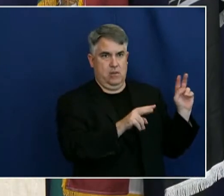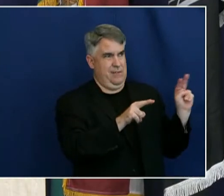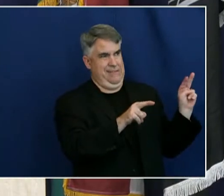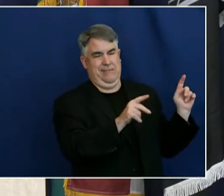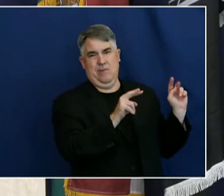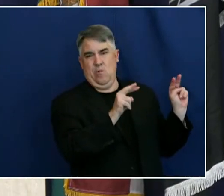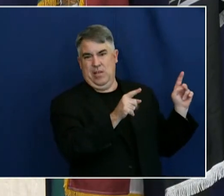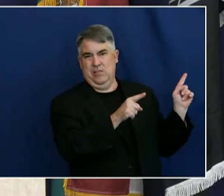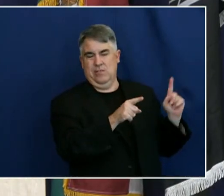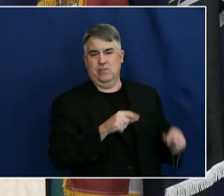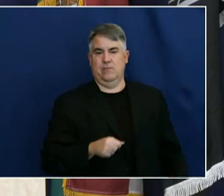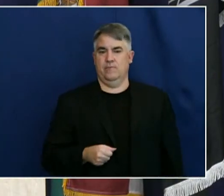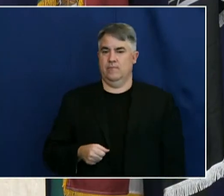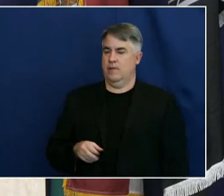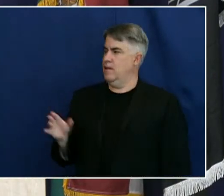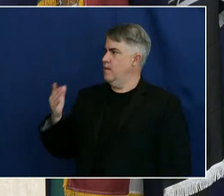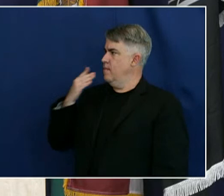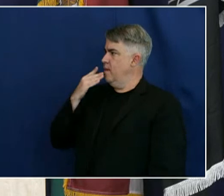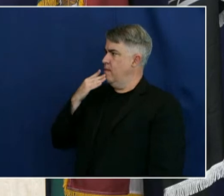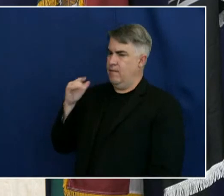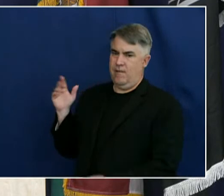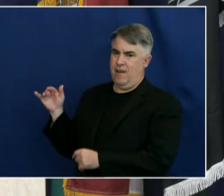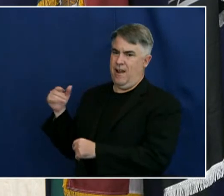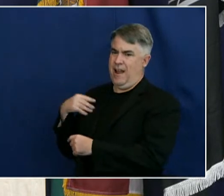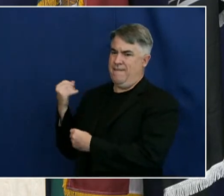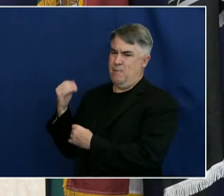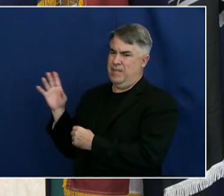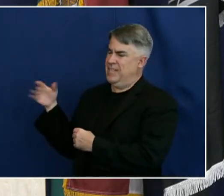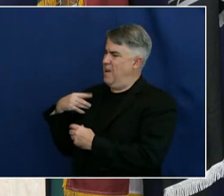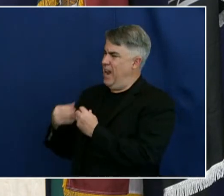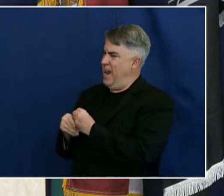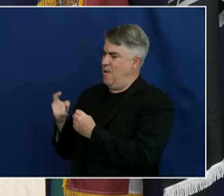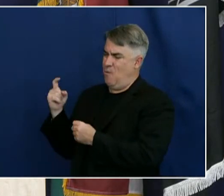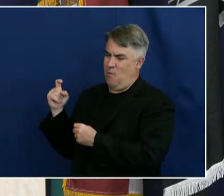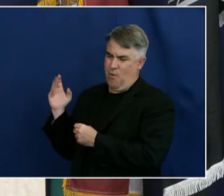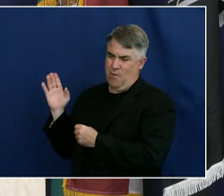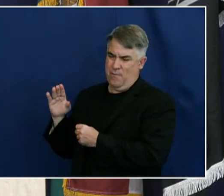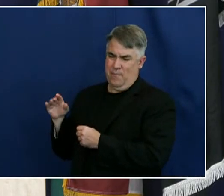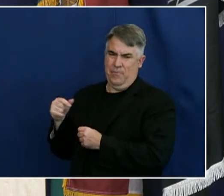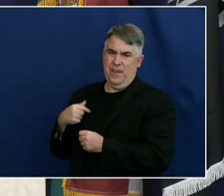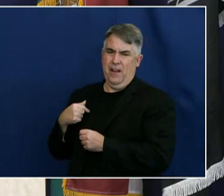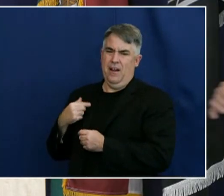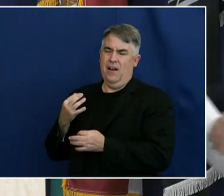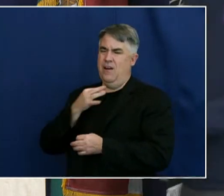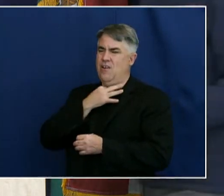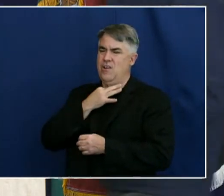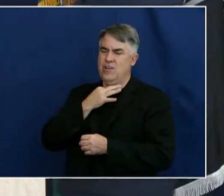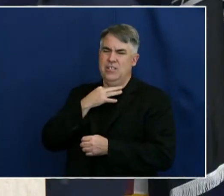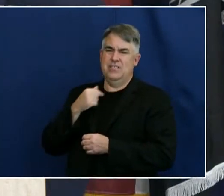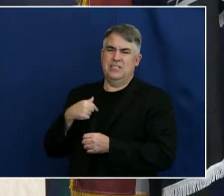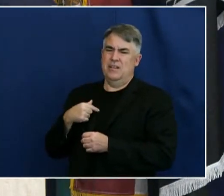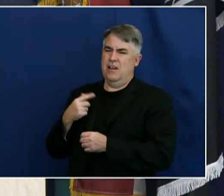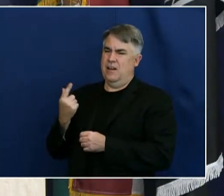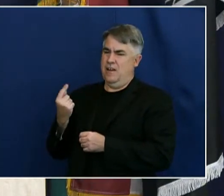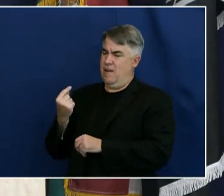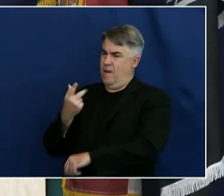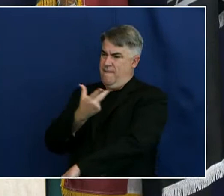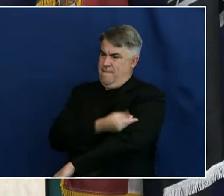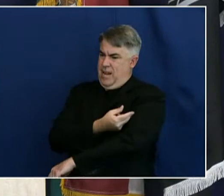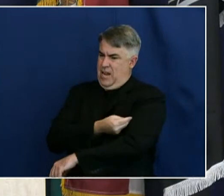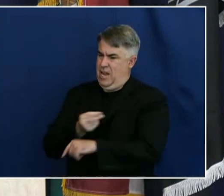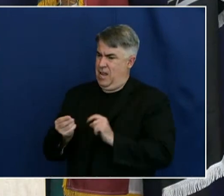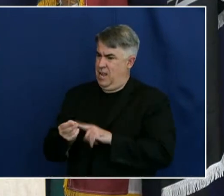that's great information. I would just ask a quick follow-up then. I guess what would be the message then about the vaccines, right? So hearing it can